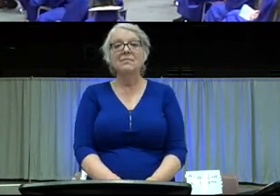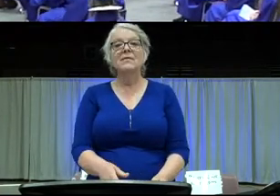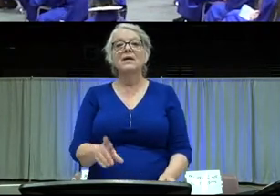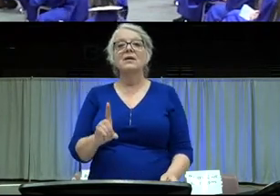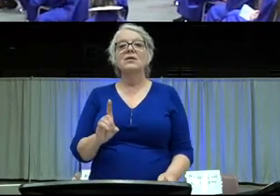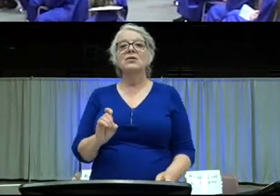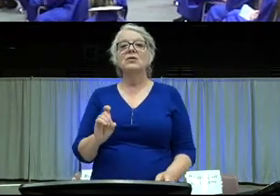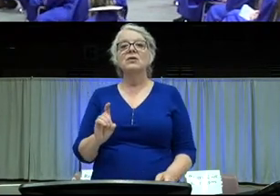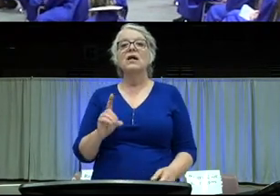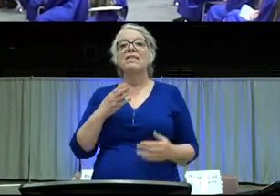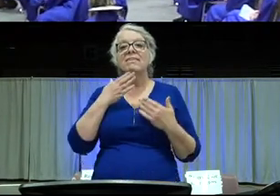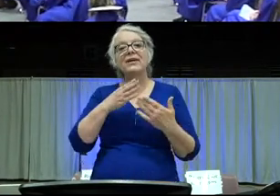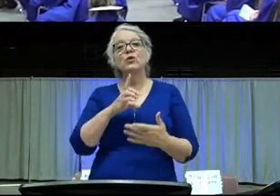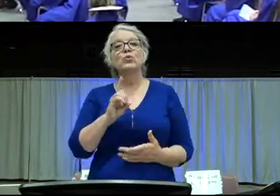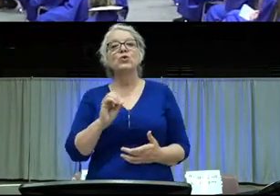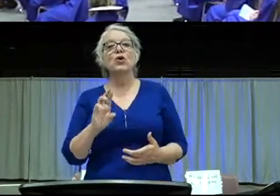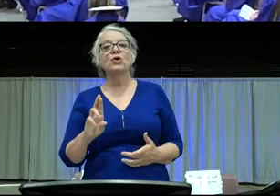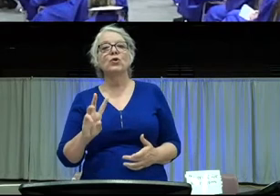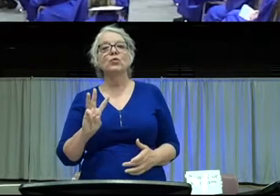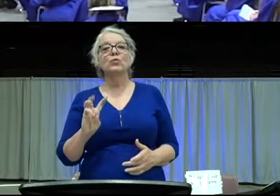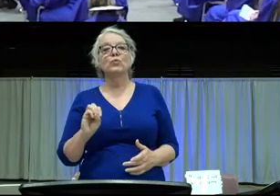Thank you, Dr. Wolf.